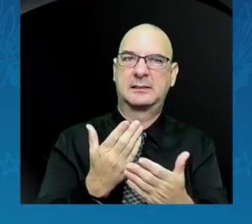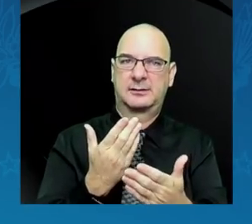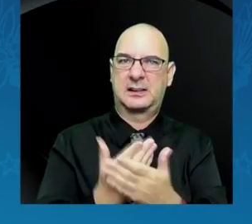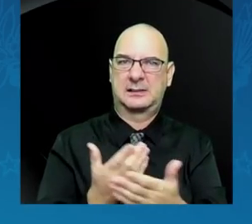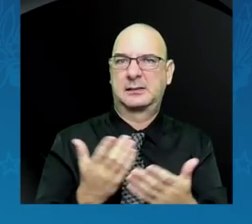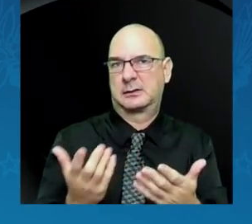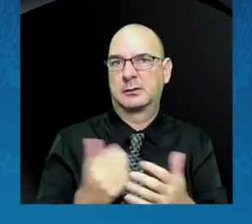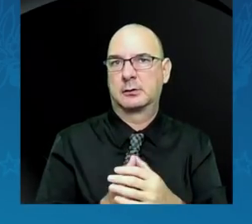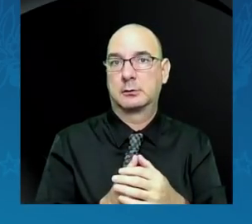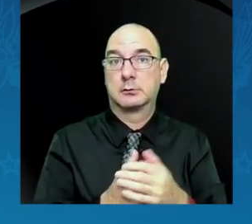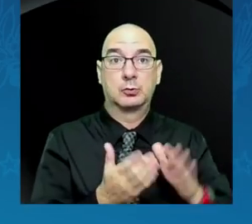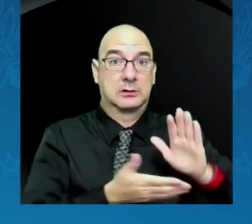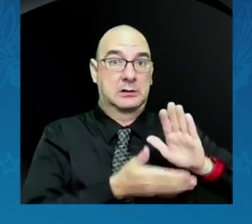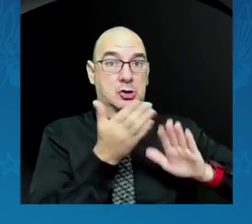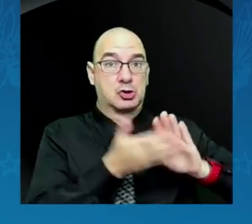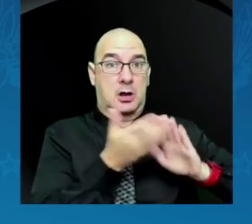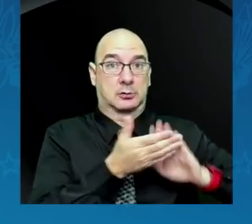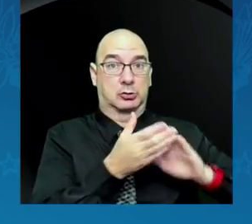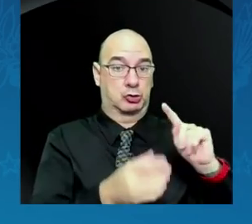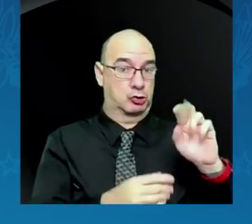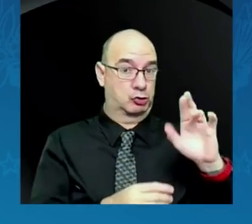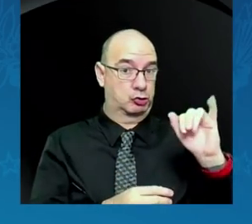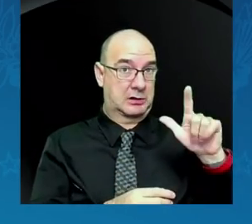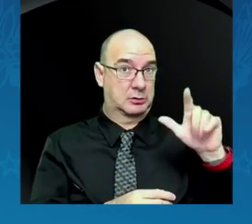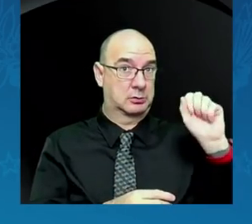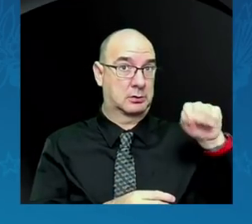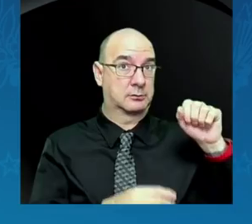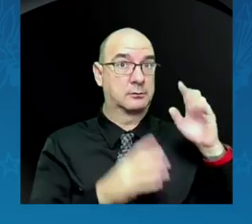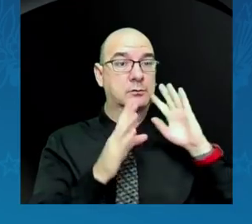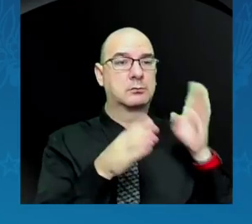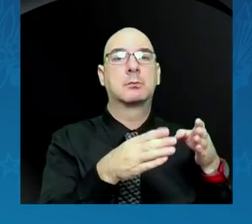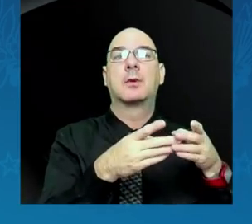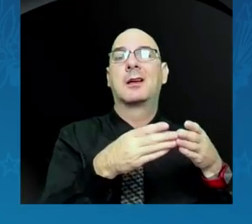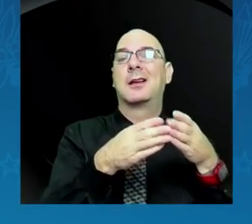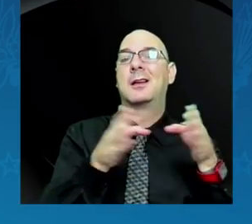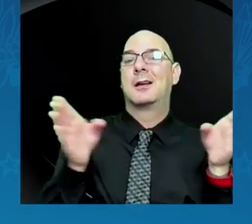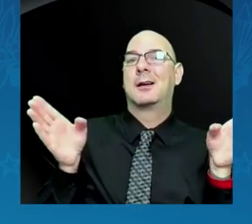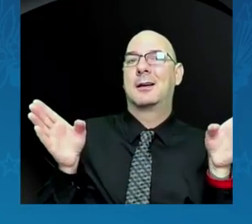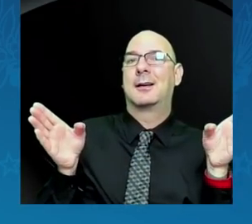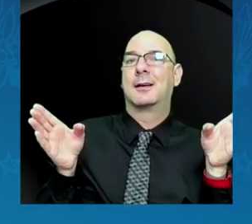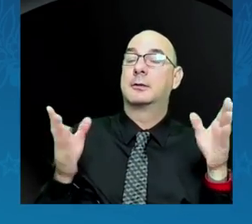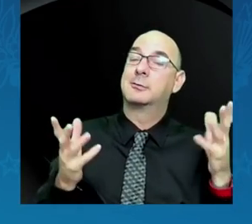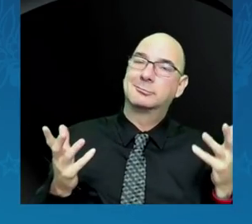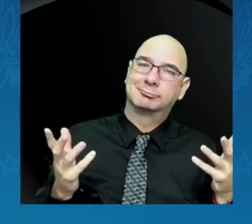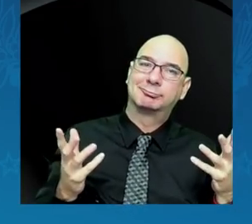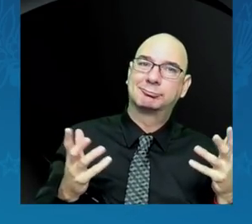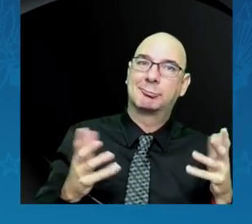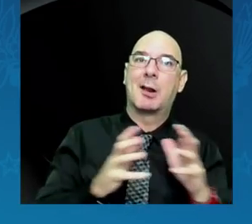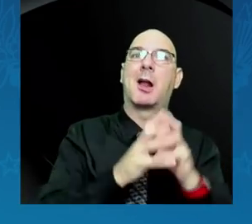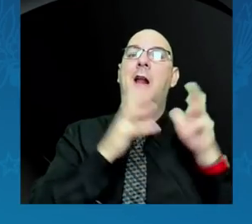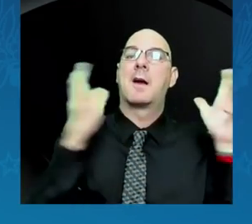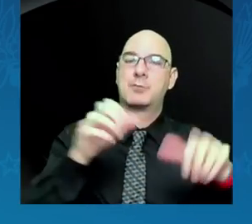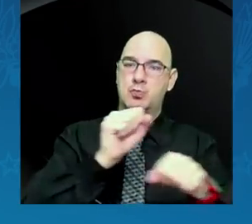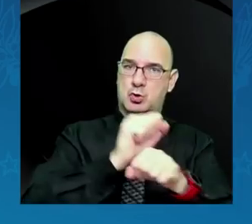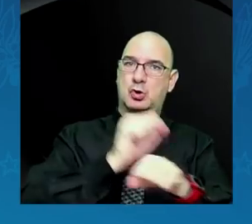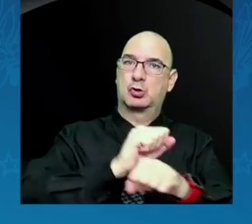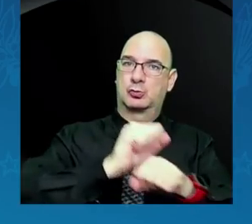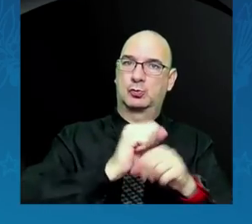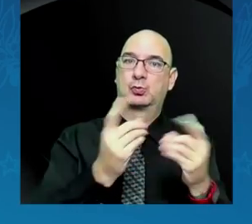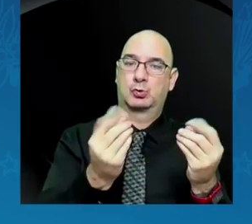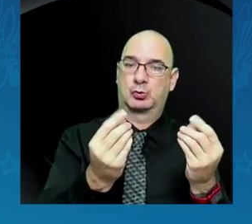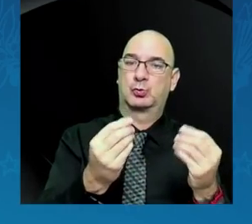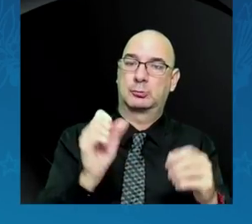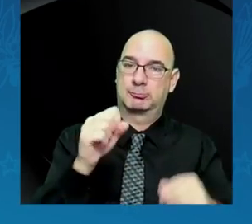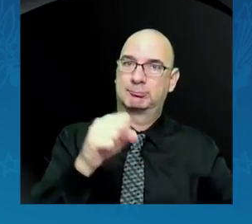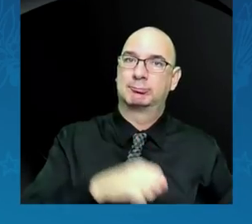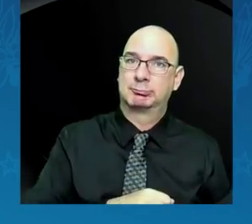broader point, we have still a lot of work that we can do to improve the integrity